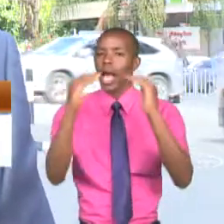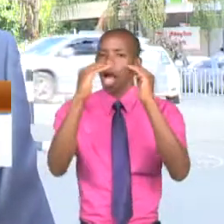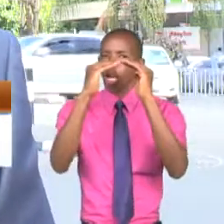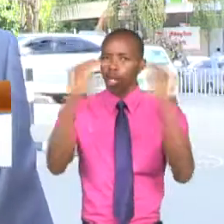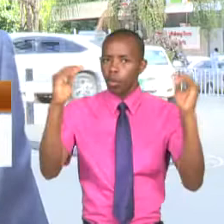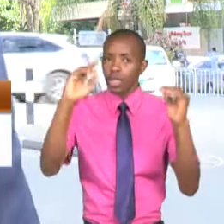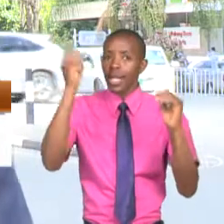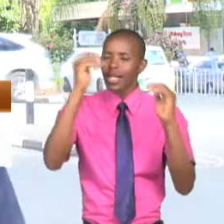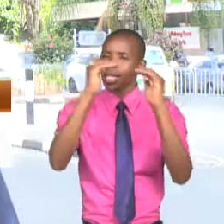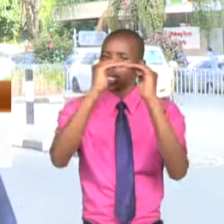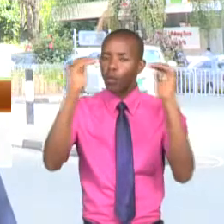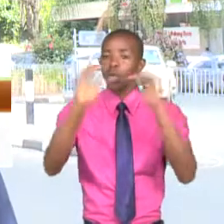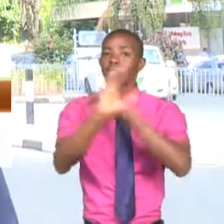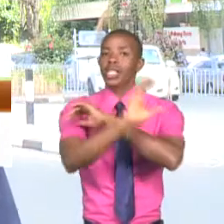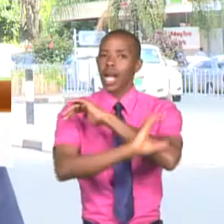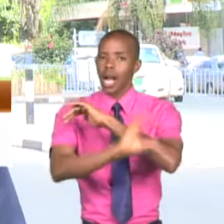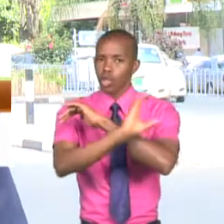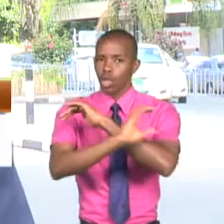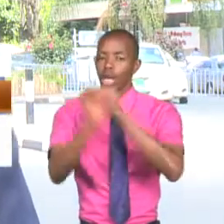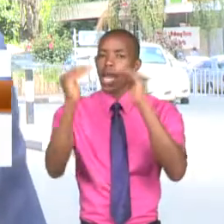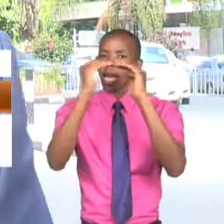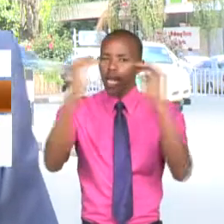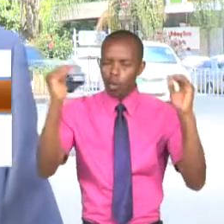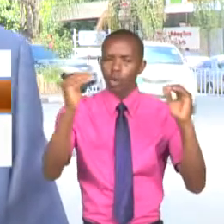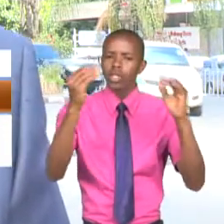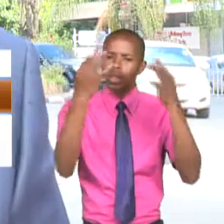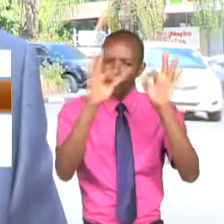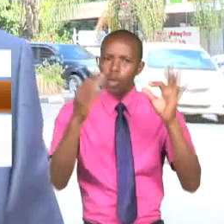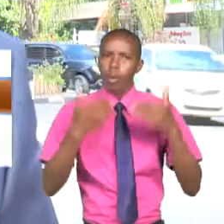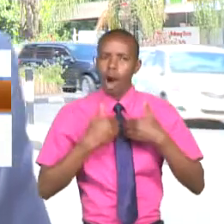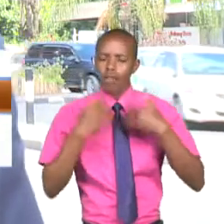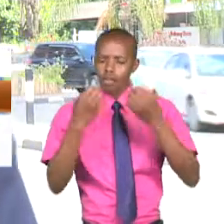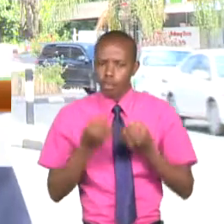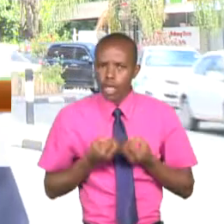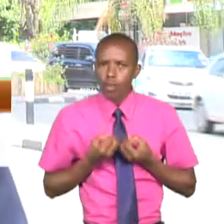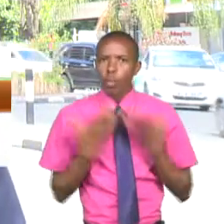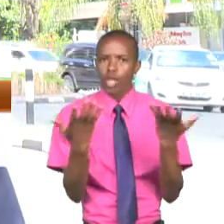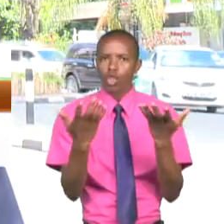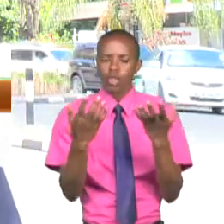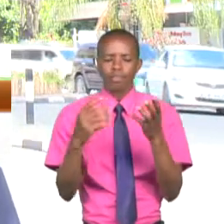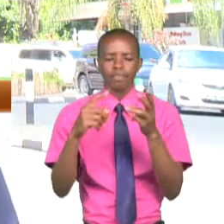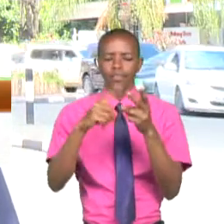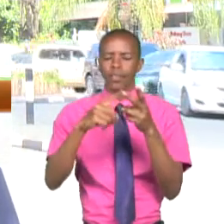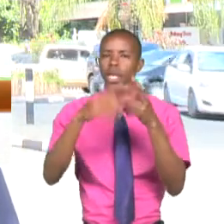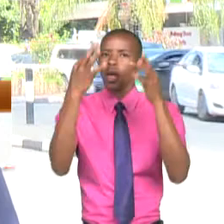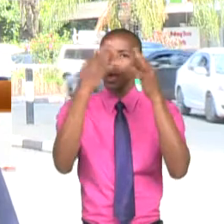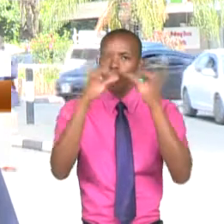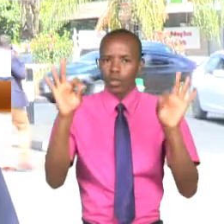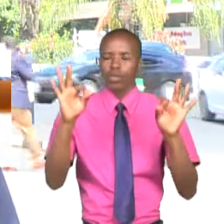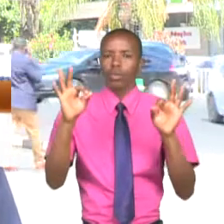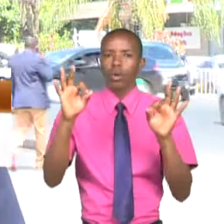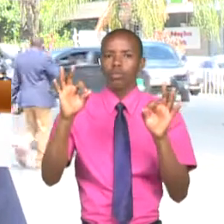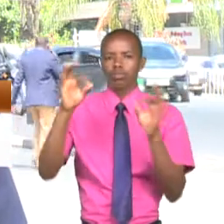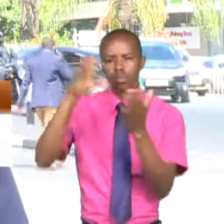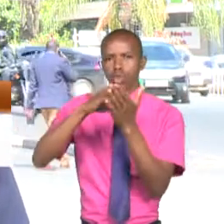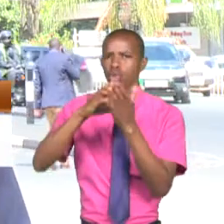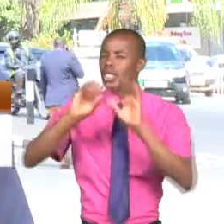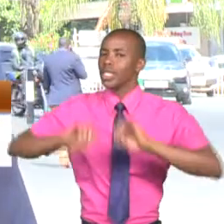is a democratic country, and in a democracy there is freedom of expression, and freedom of, in our constitution is very